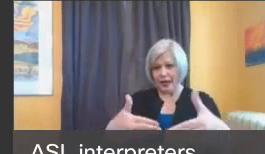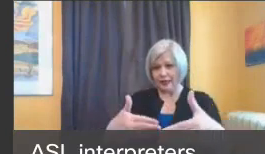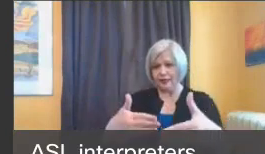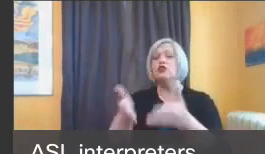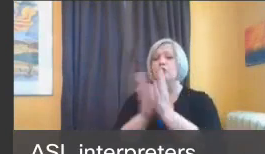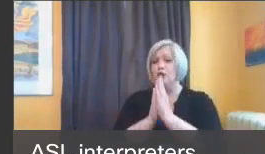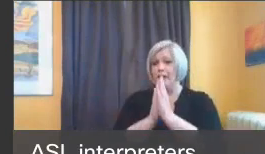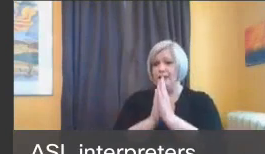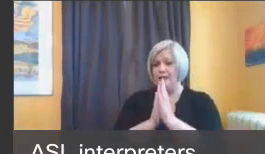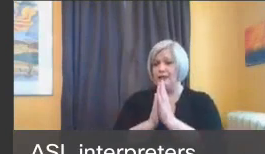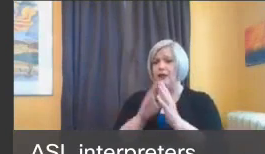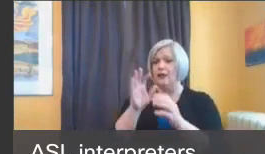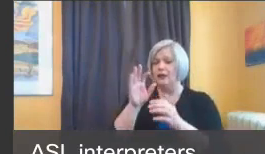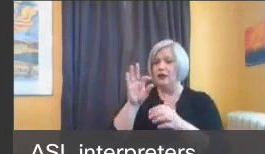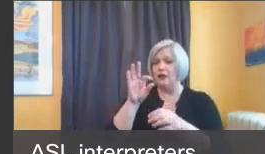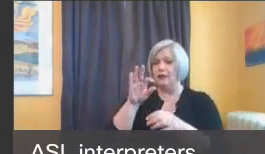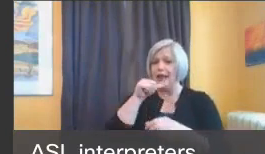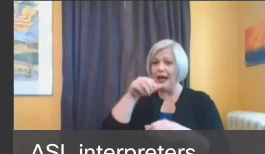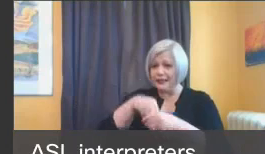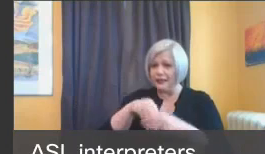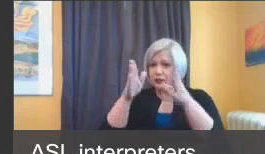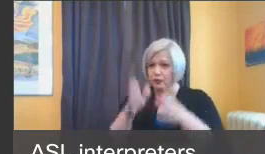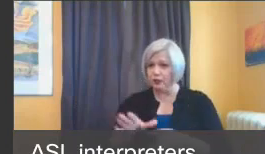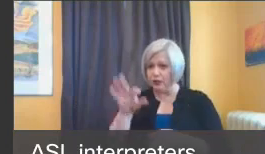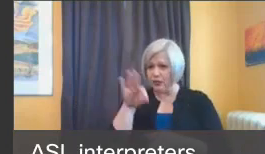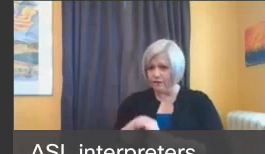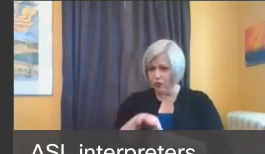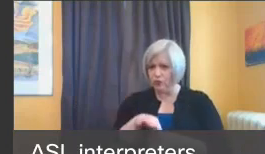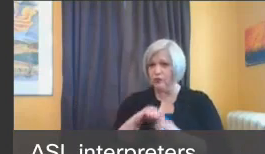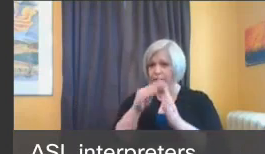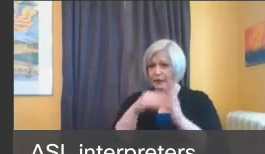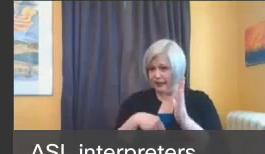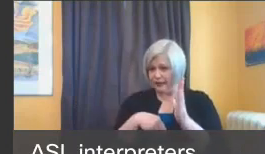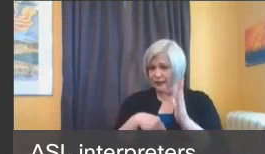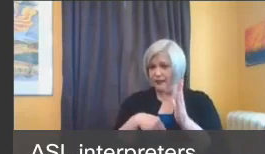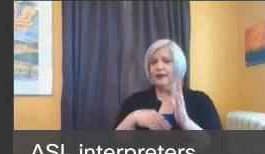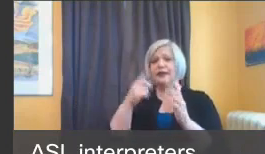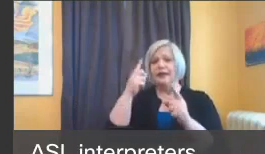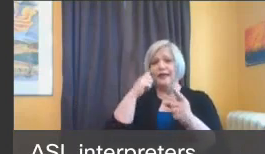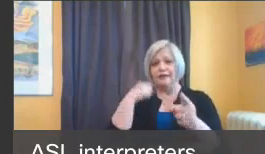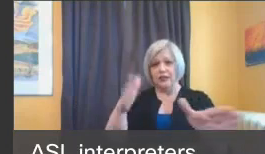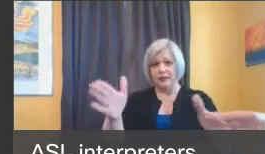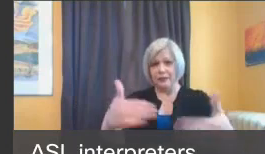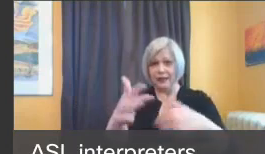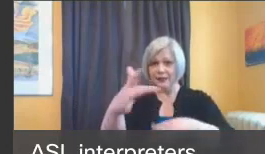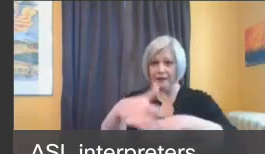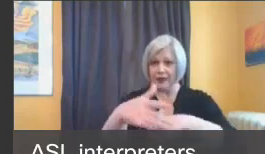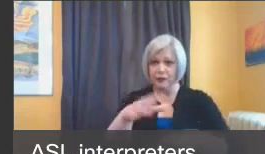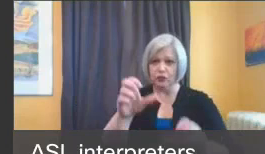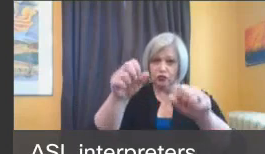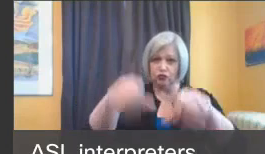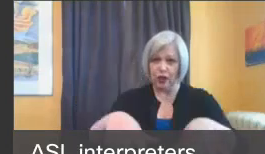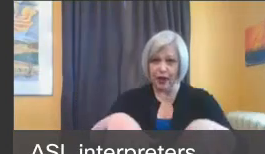ballot, if I understand it. And if there is not an absentee ballot drop box handy,